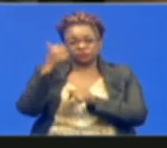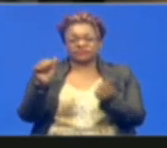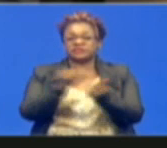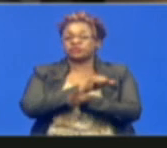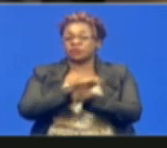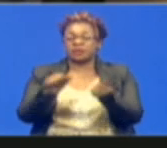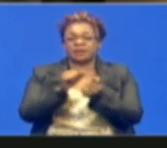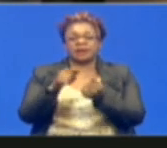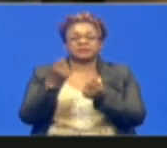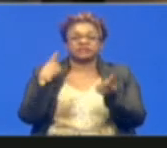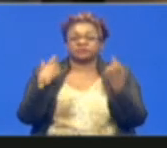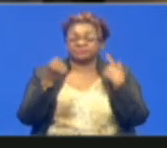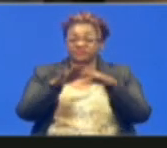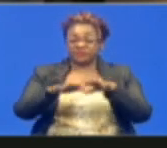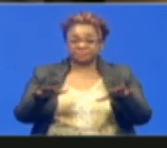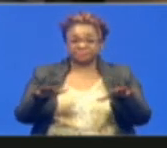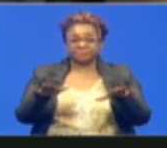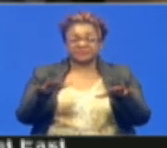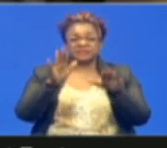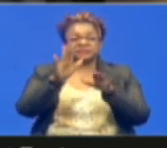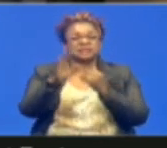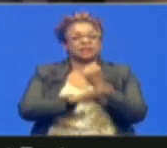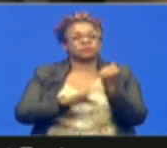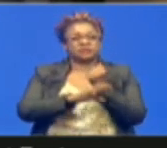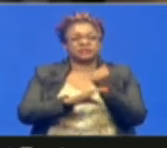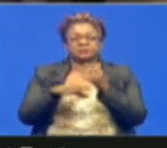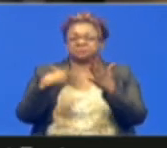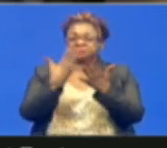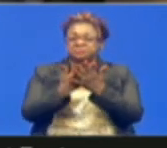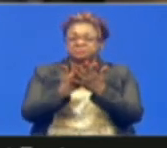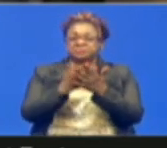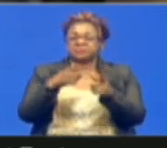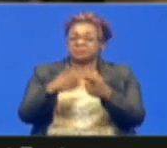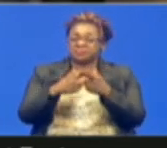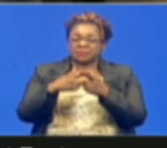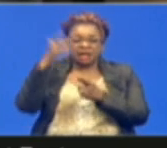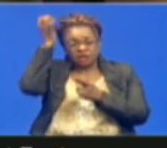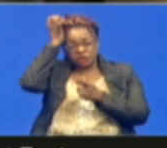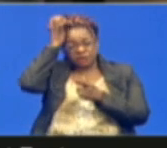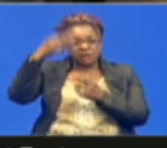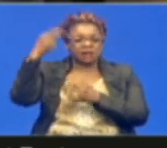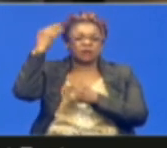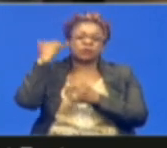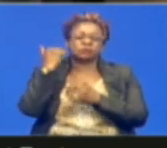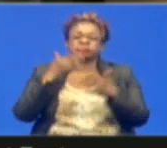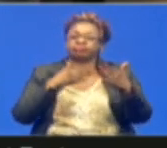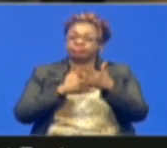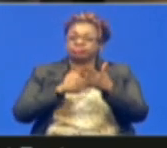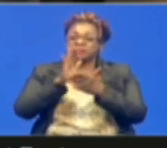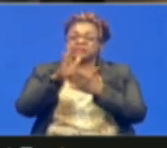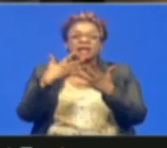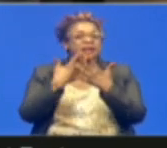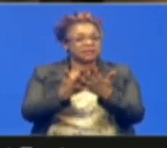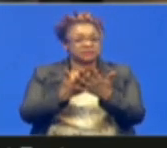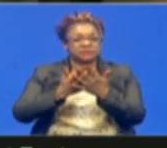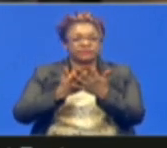in his county. Well, the governor's arrest came just before the Eldoret High Court granted an injunction barring his arrest for 10 days.